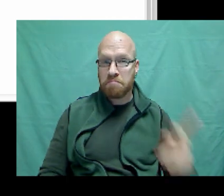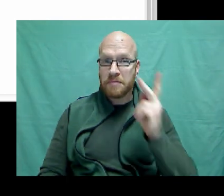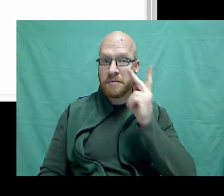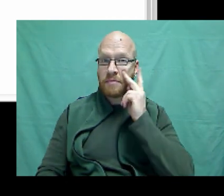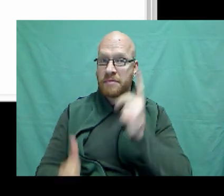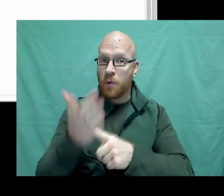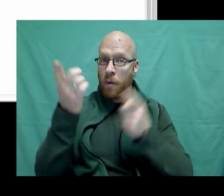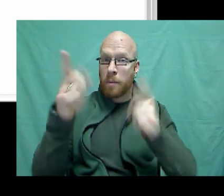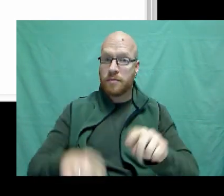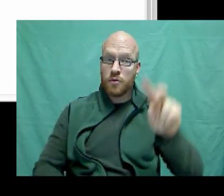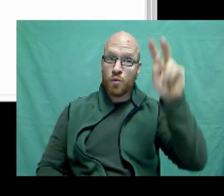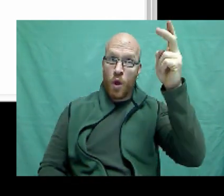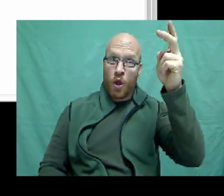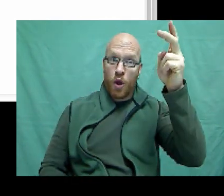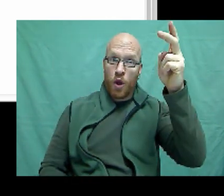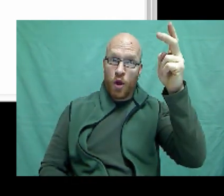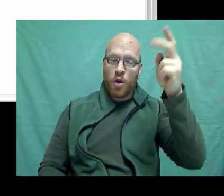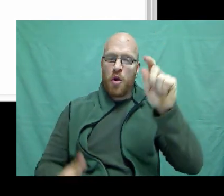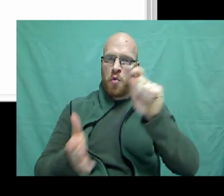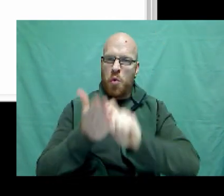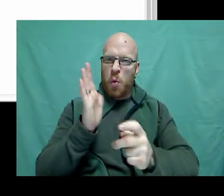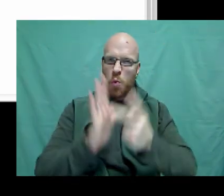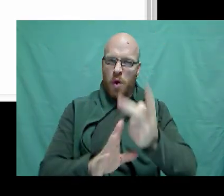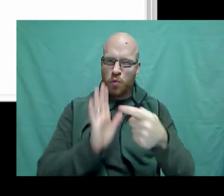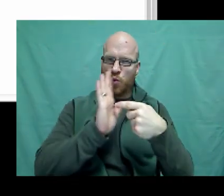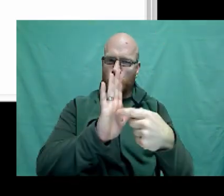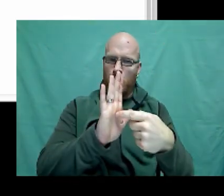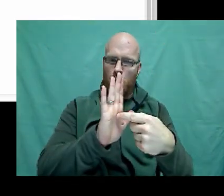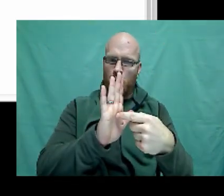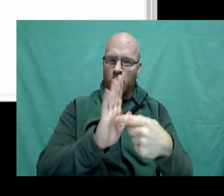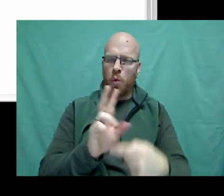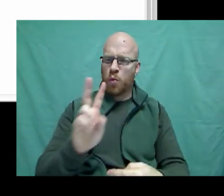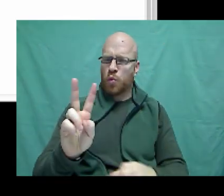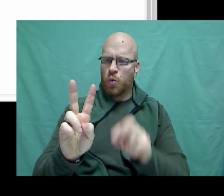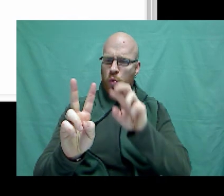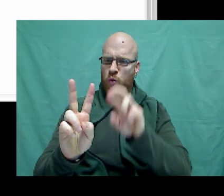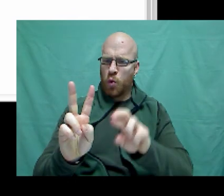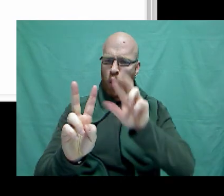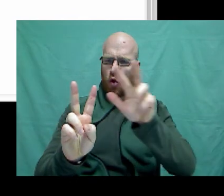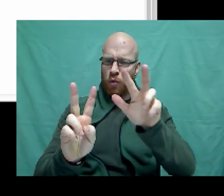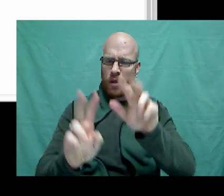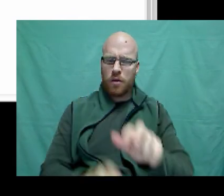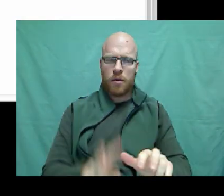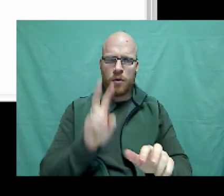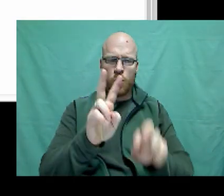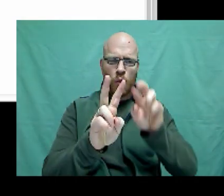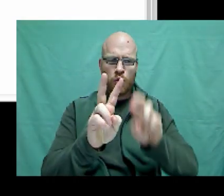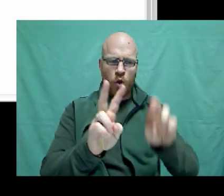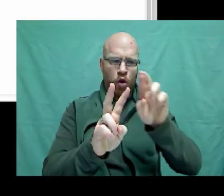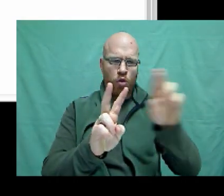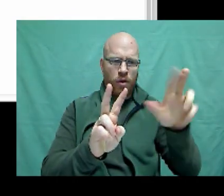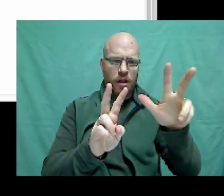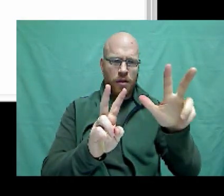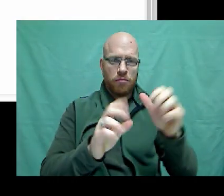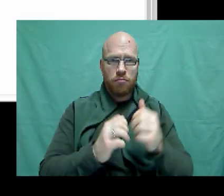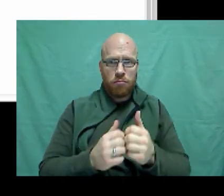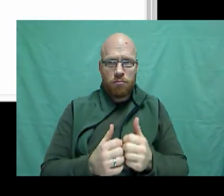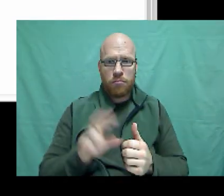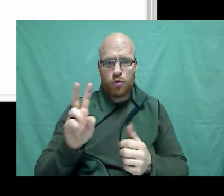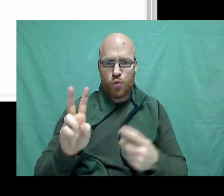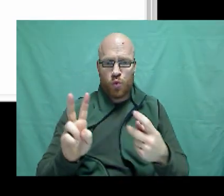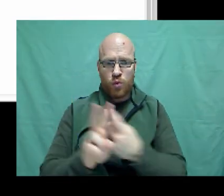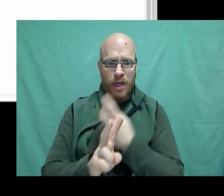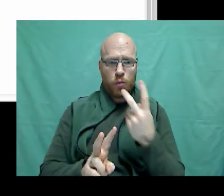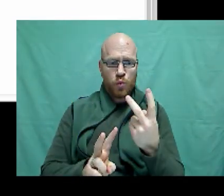See what happened here? Once I squared it, I multiplied it through and wrote it twice to show you what it means. 2 times square root of 3 times 2 times square root of